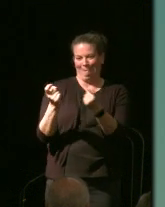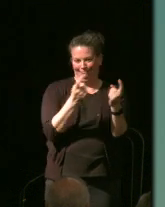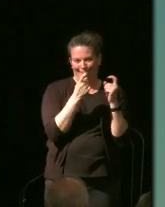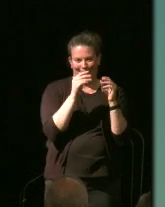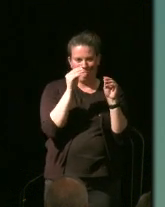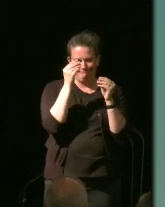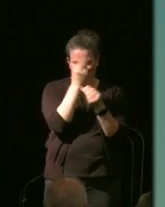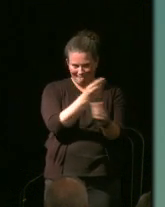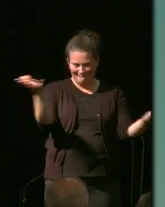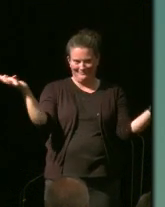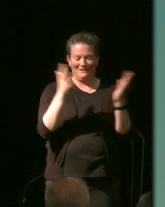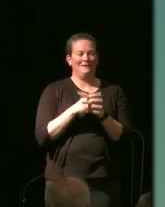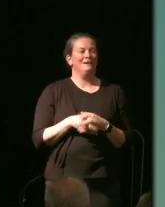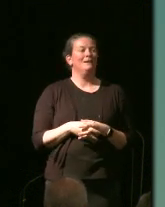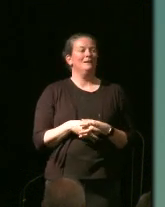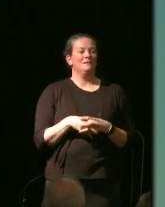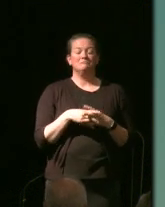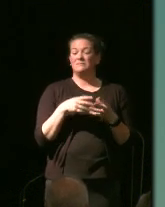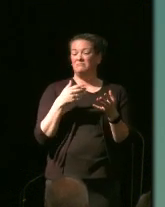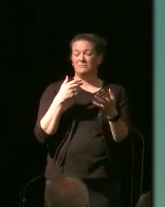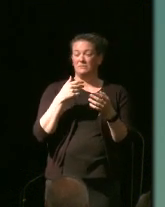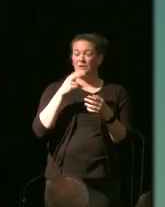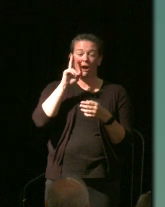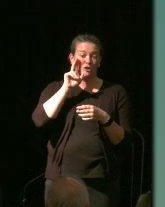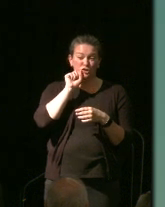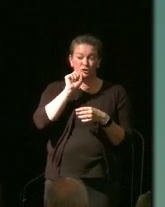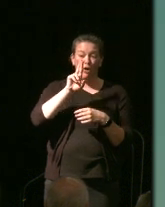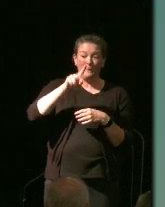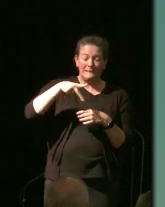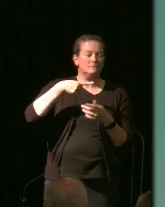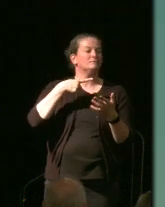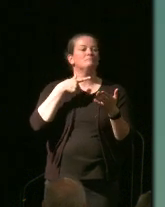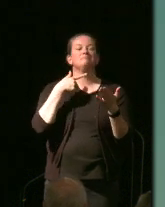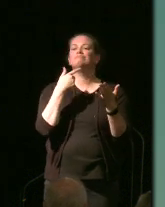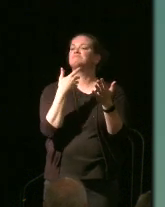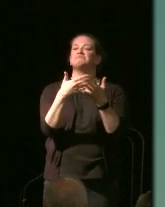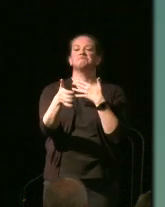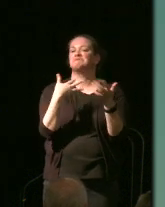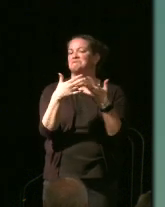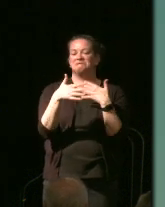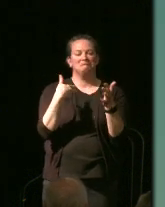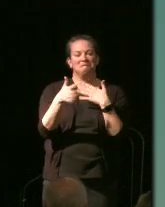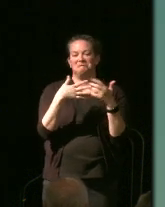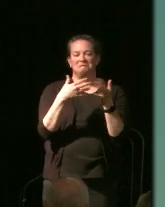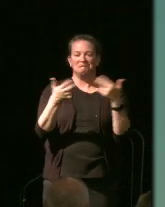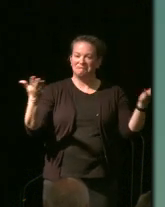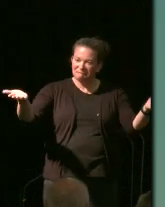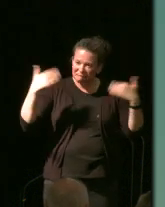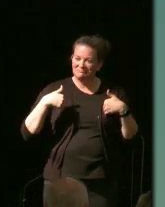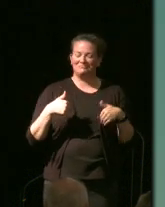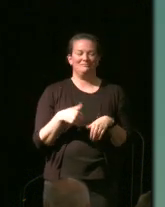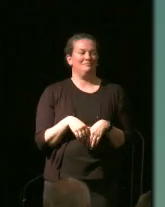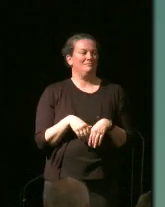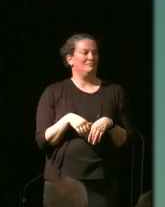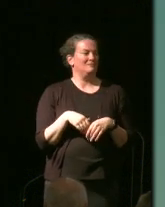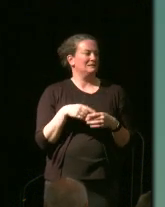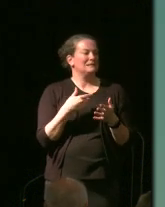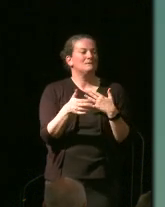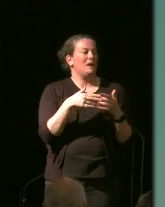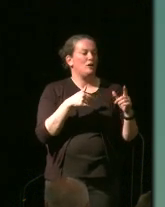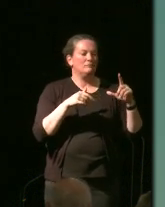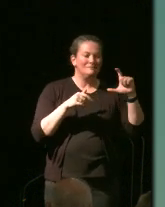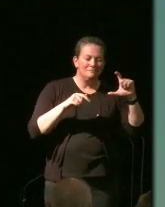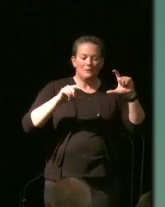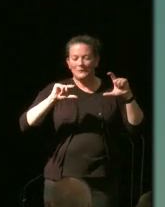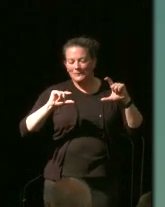to genotype, so X-linked, autosomal recessive, autosomal dominant, everyone's going to be in this trial. We want people with